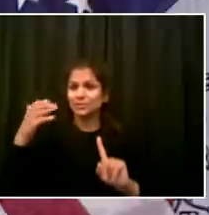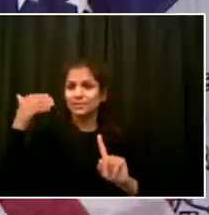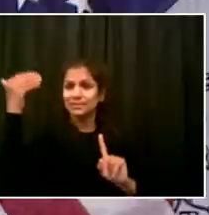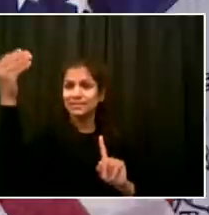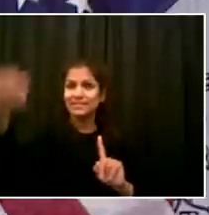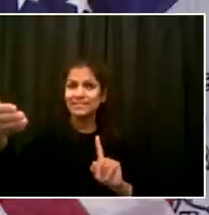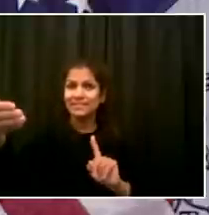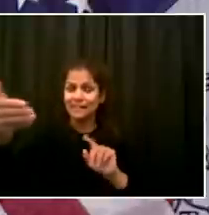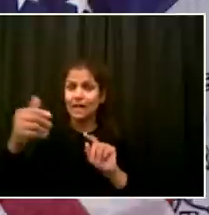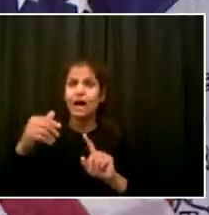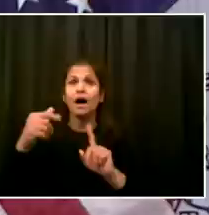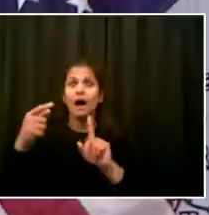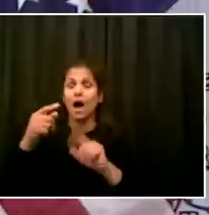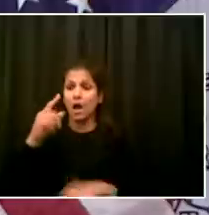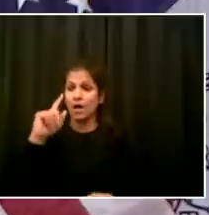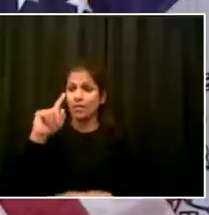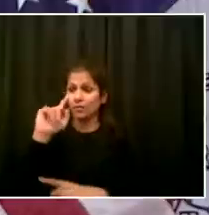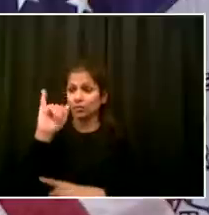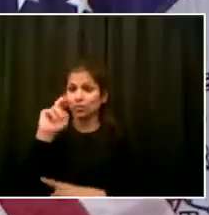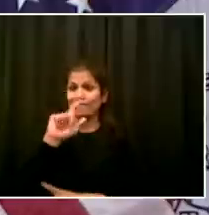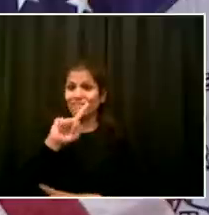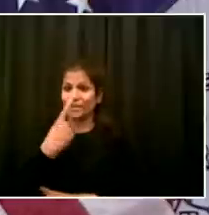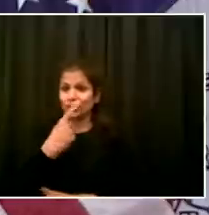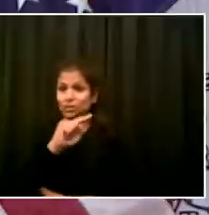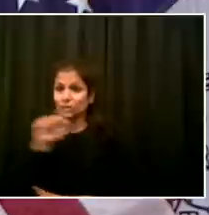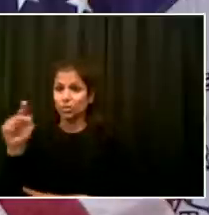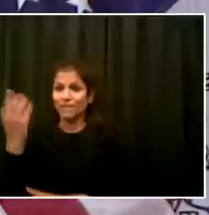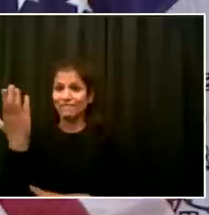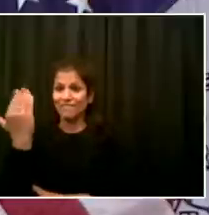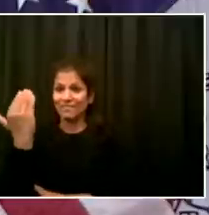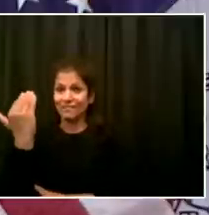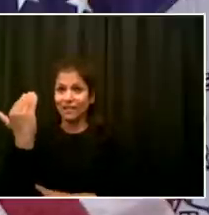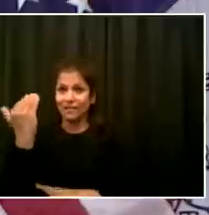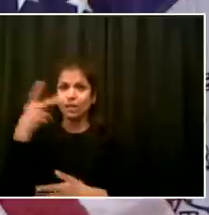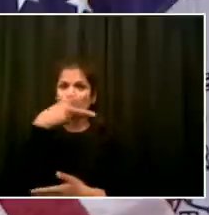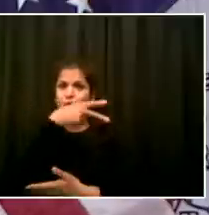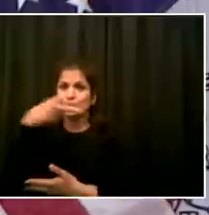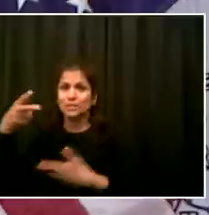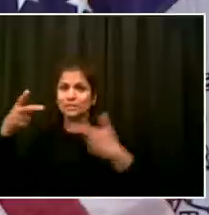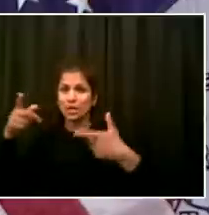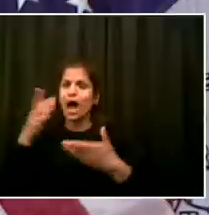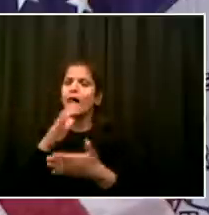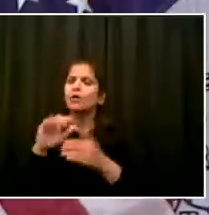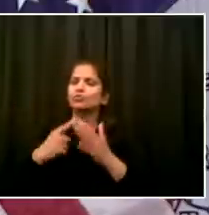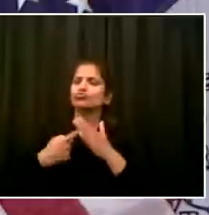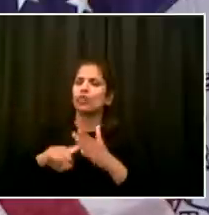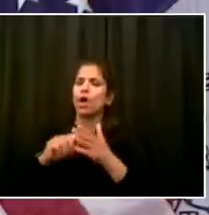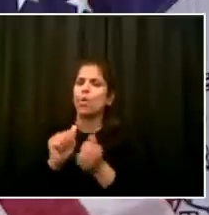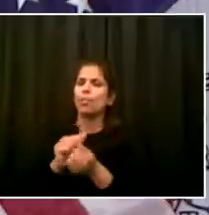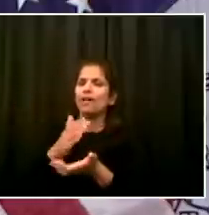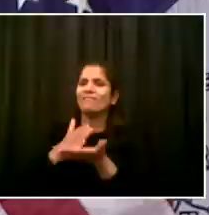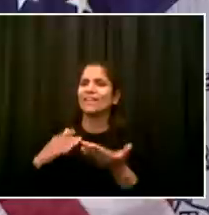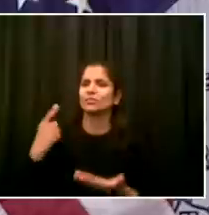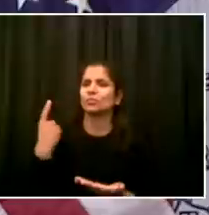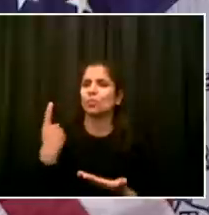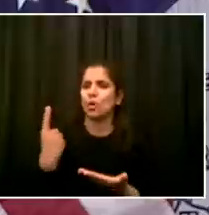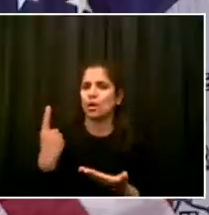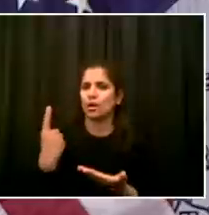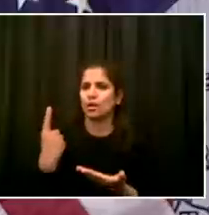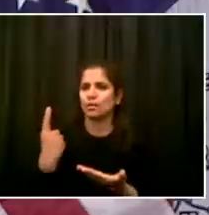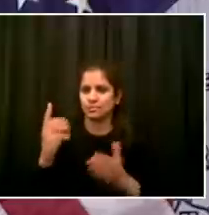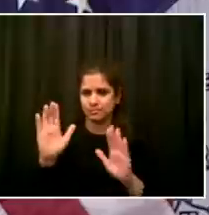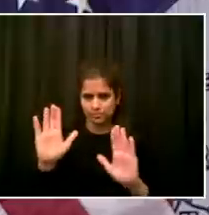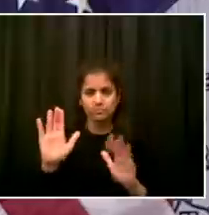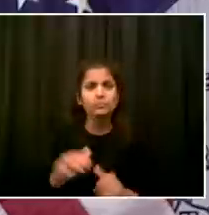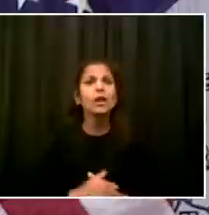to do, we expect to be able to move into phase one. But remember, phase one, construction, manufacturing, wholesale, and